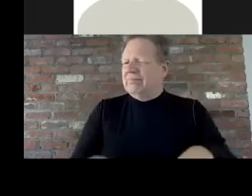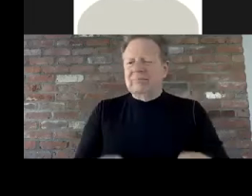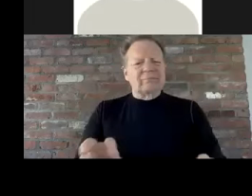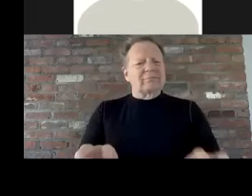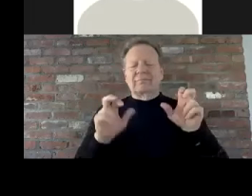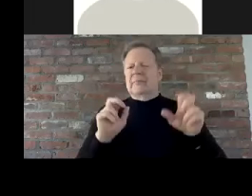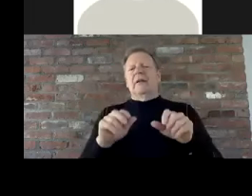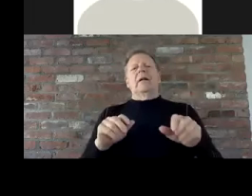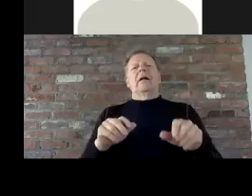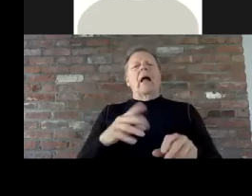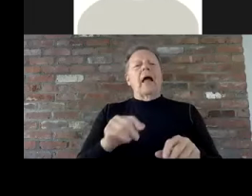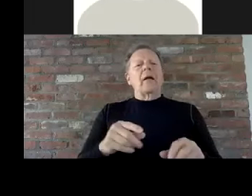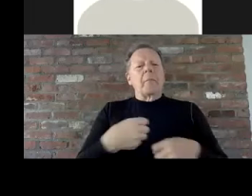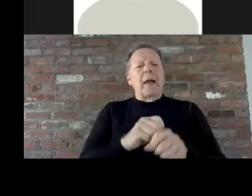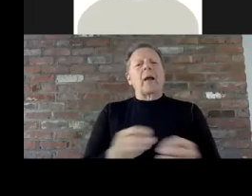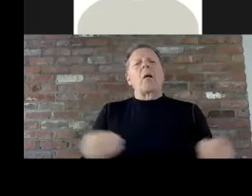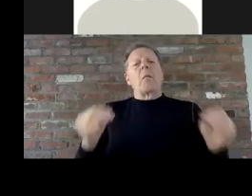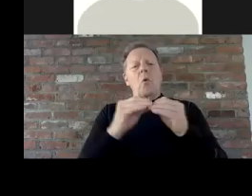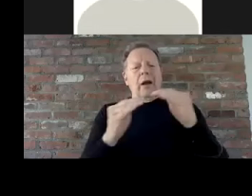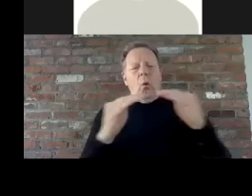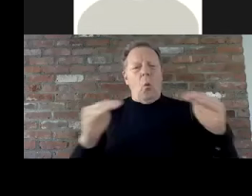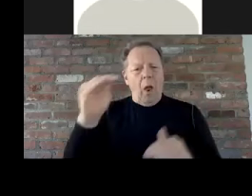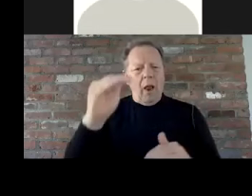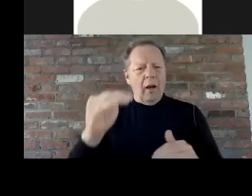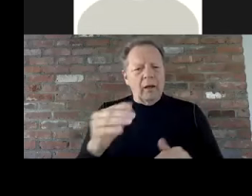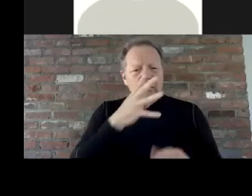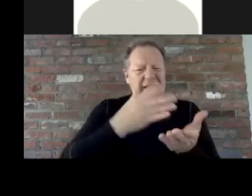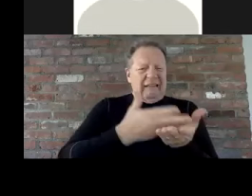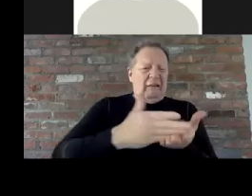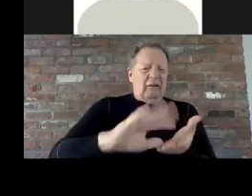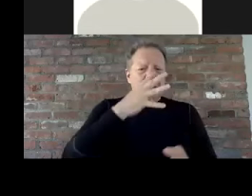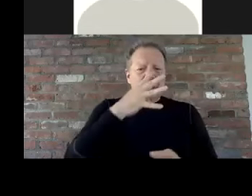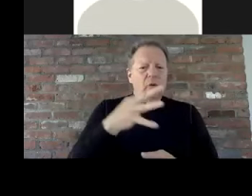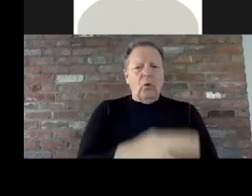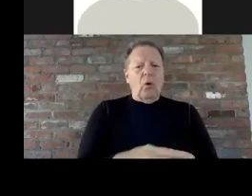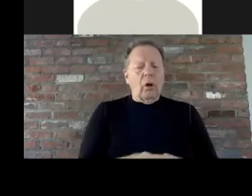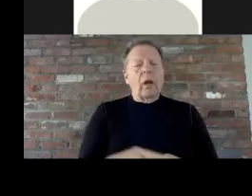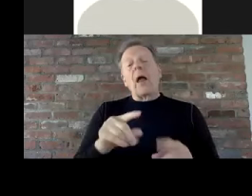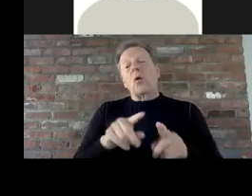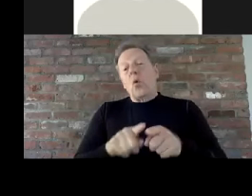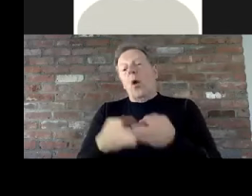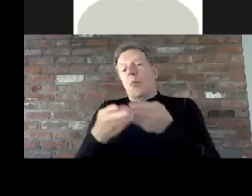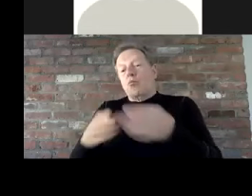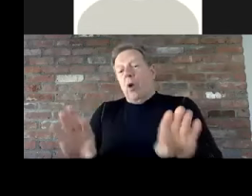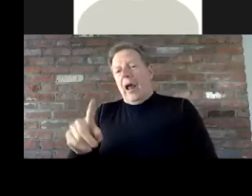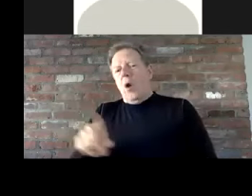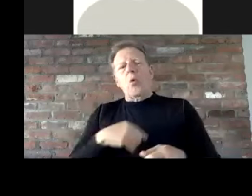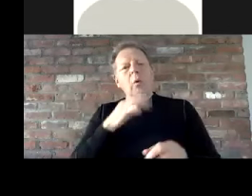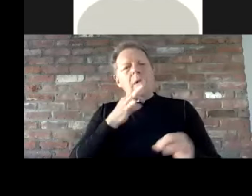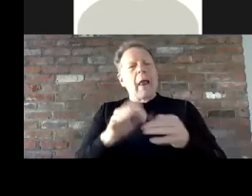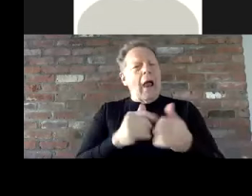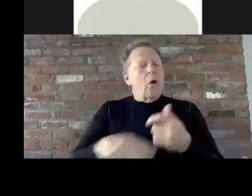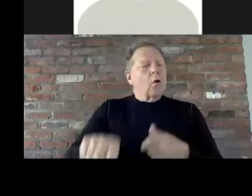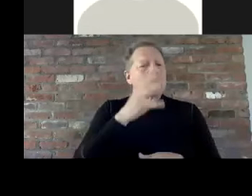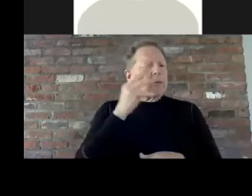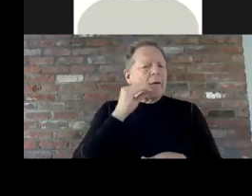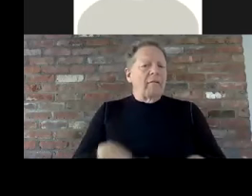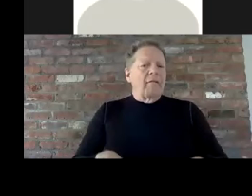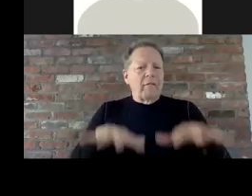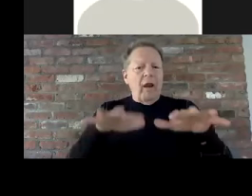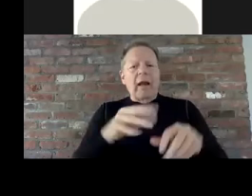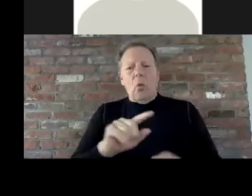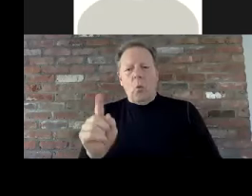taken, deepening inequality. And during the breakouts, we're going to talk about how you experience flooding and where. But if